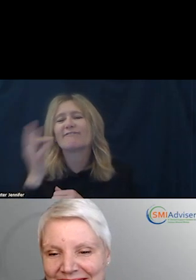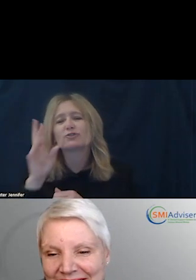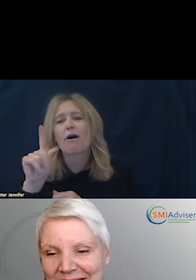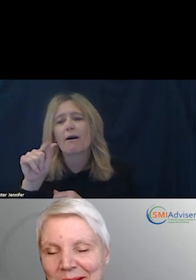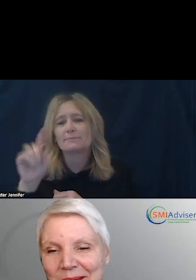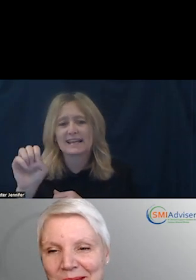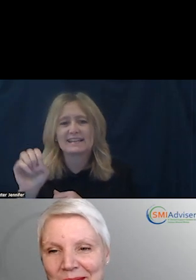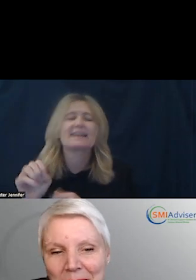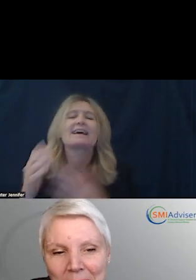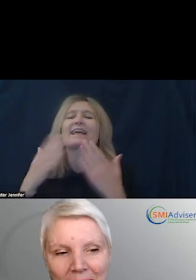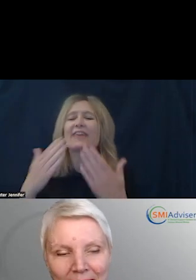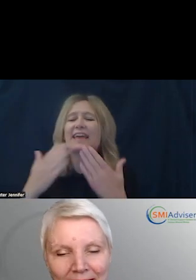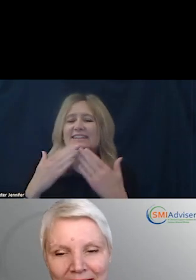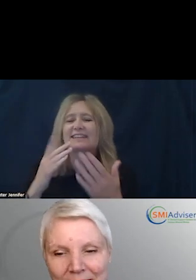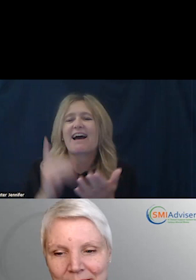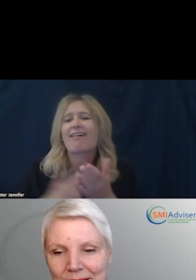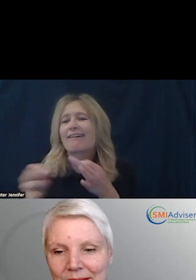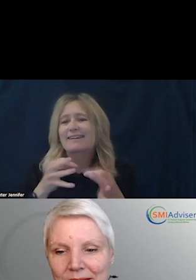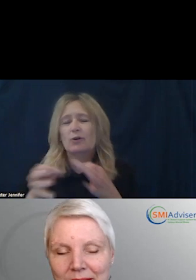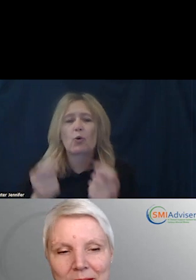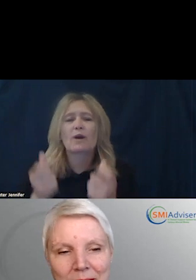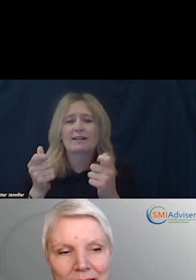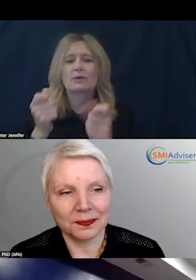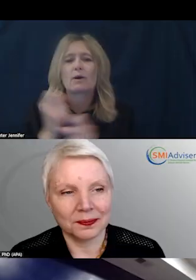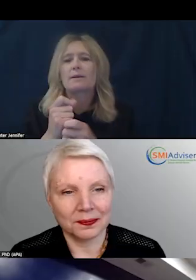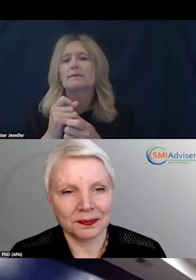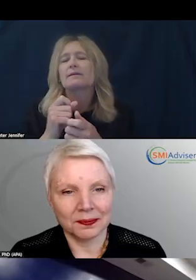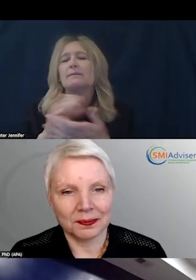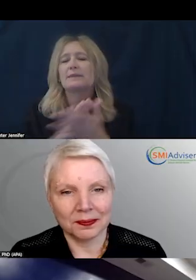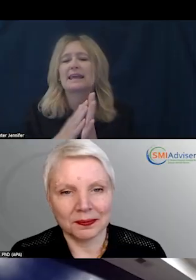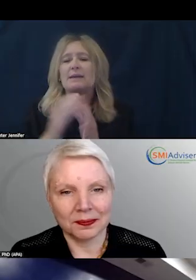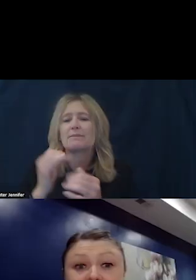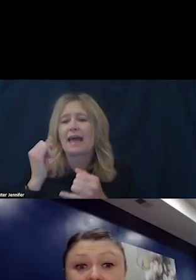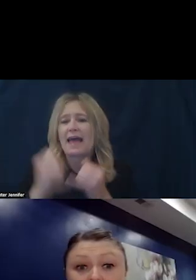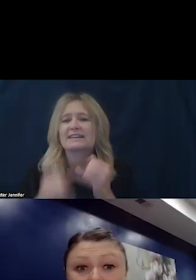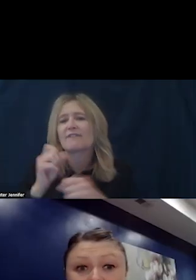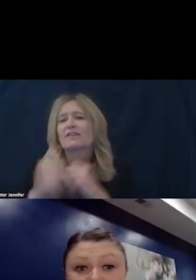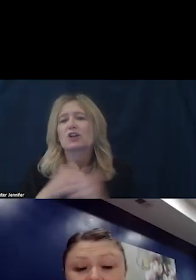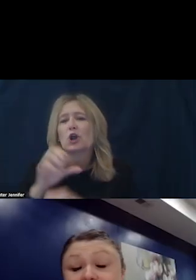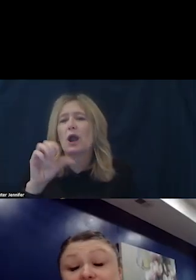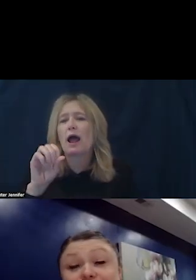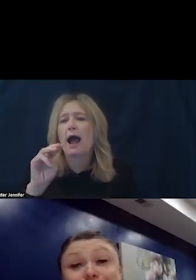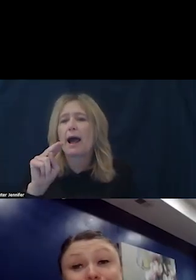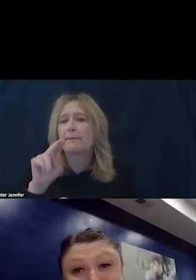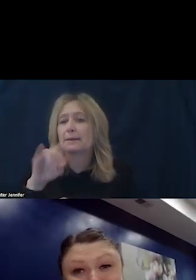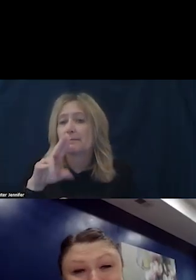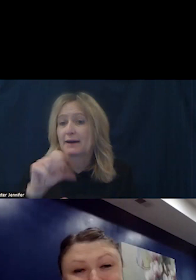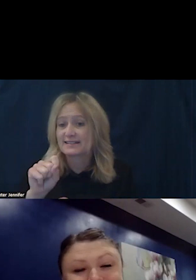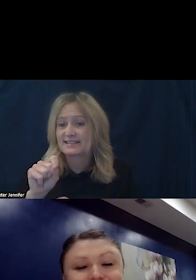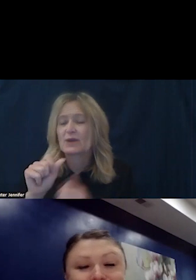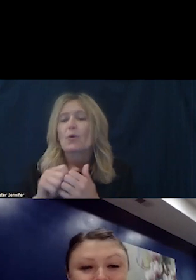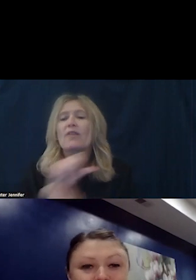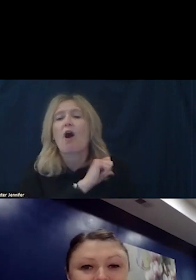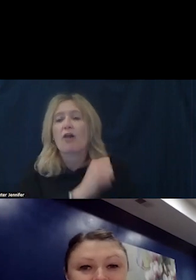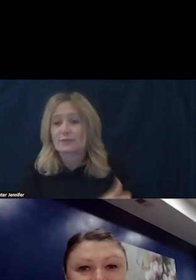Thanks, Amy. So I'll go over quickly what made it into the end of year omnibus in terms of appropriation. I'm sorry, in terms of